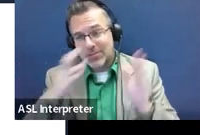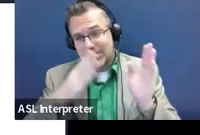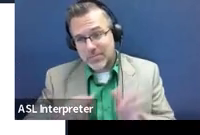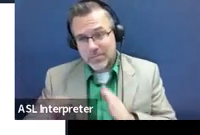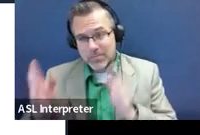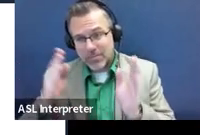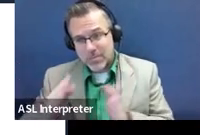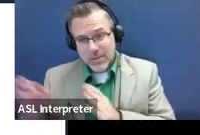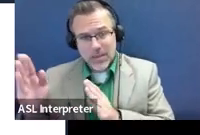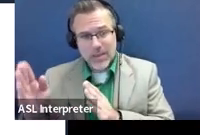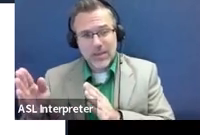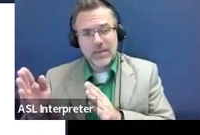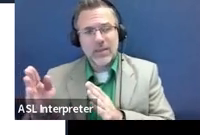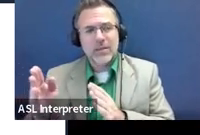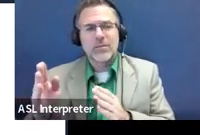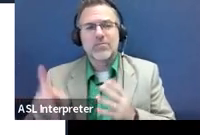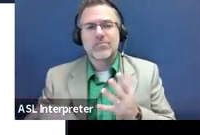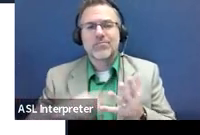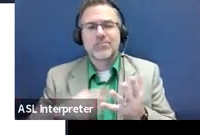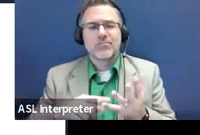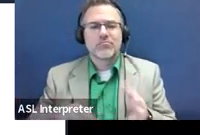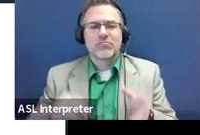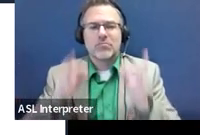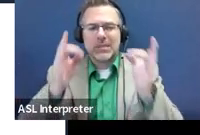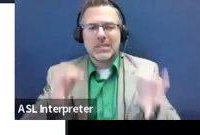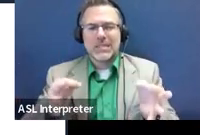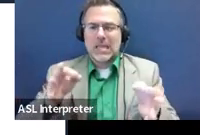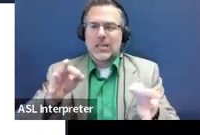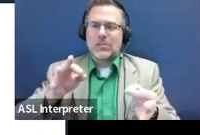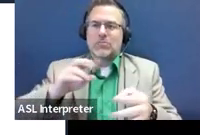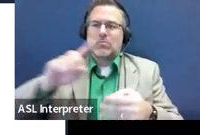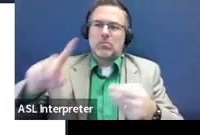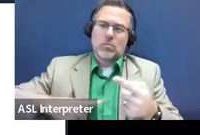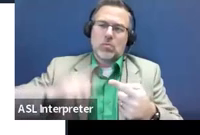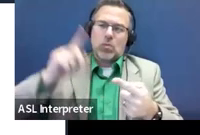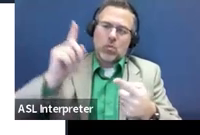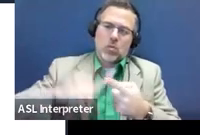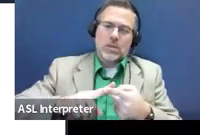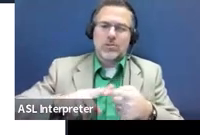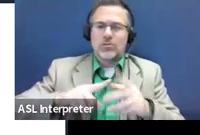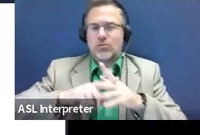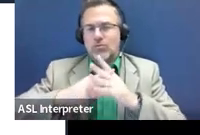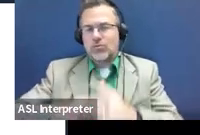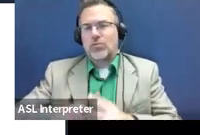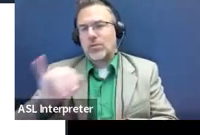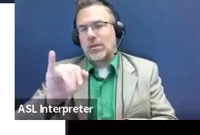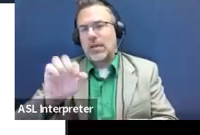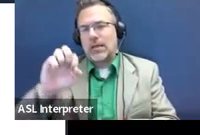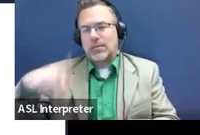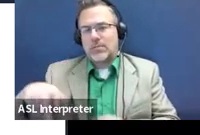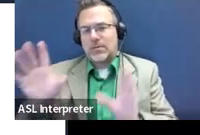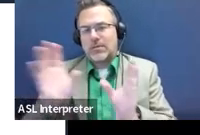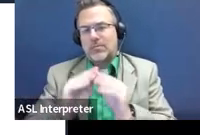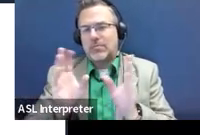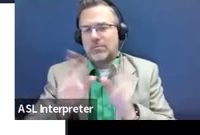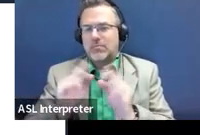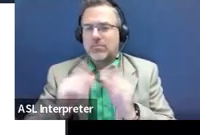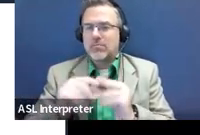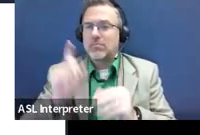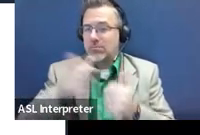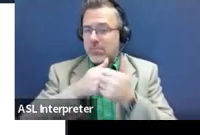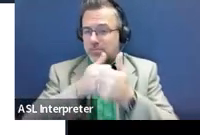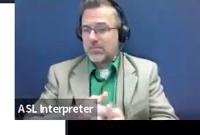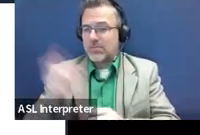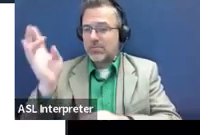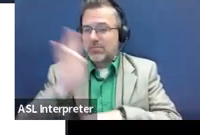when to start the IEP based on that 7-day notice to the parent. So